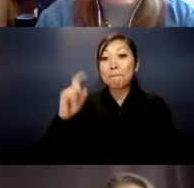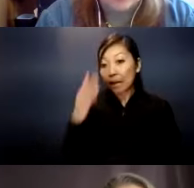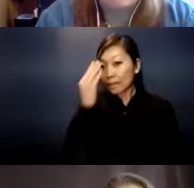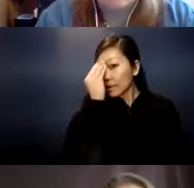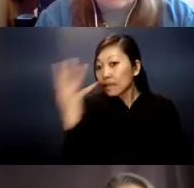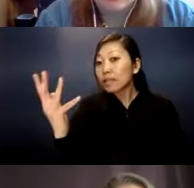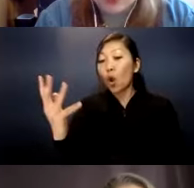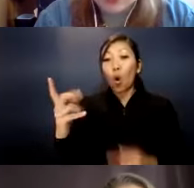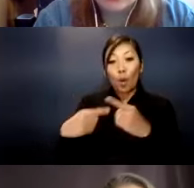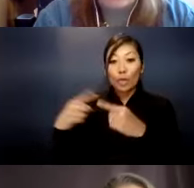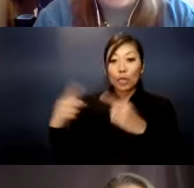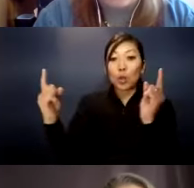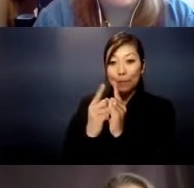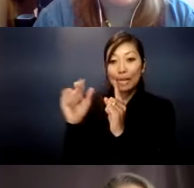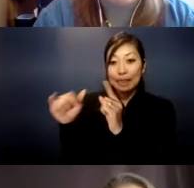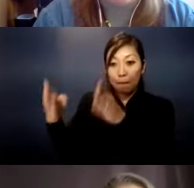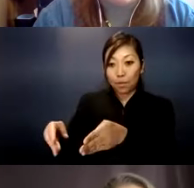you do have to report,